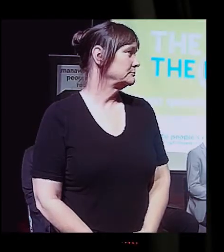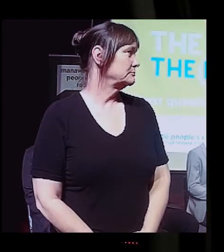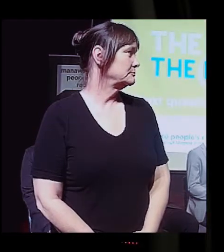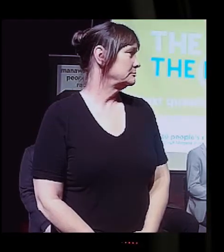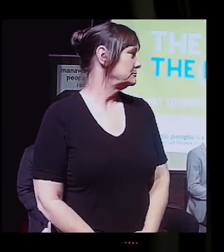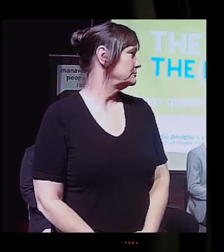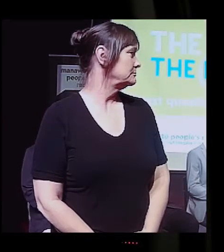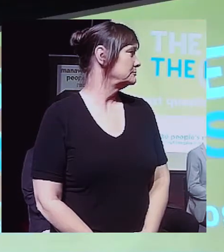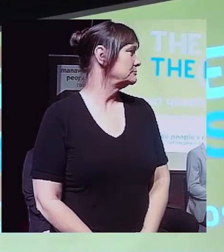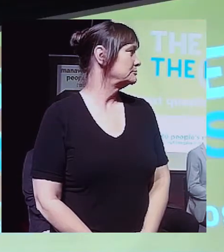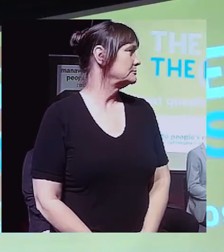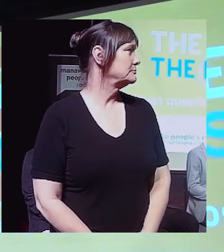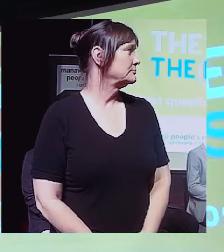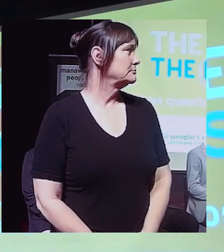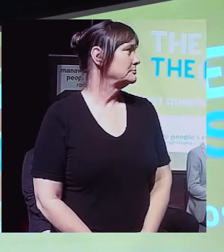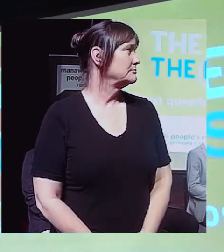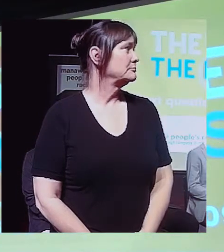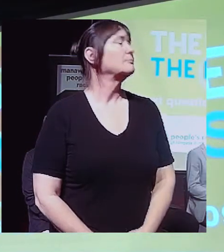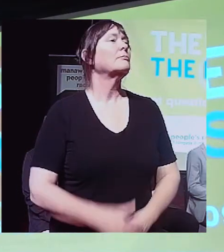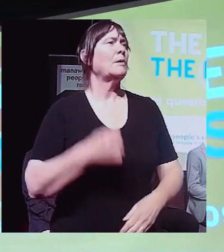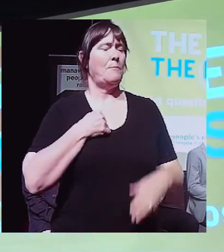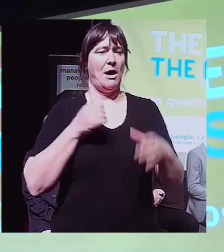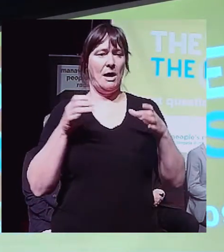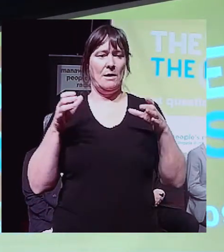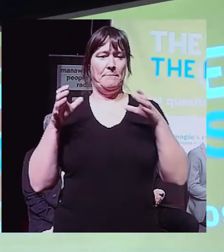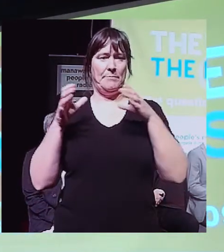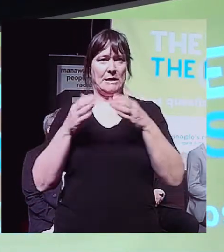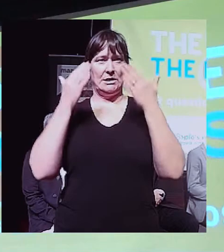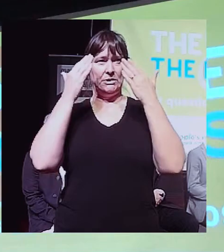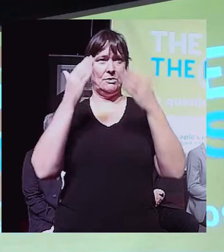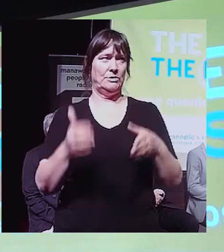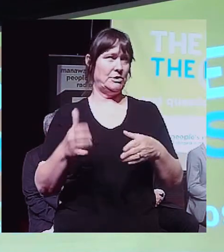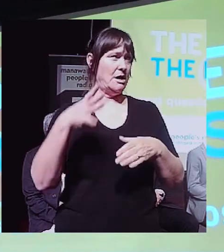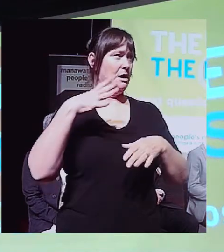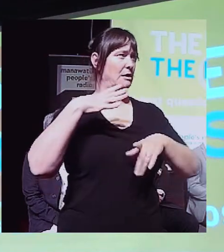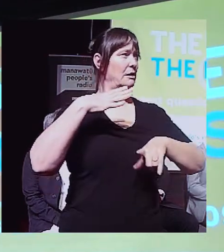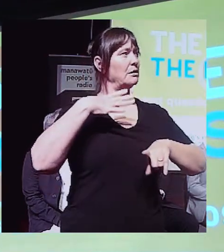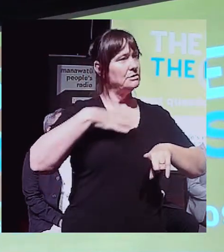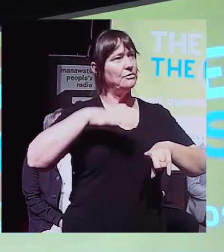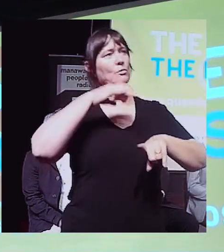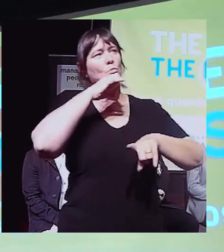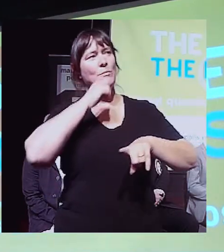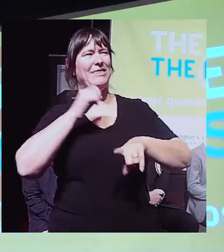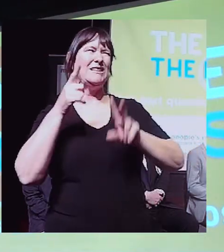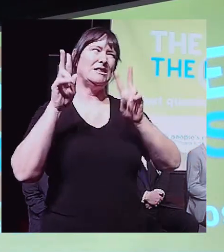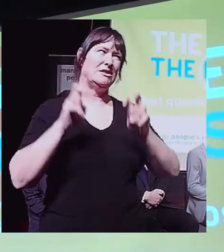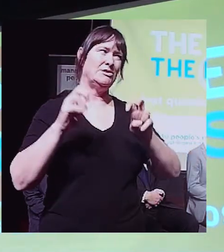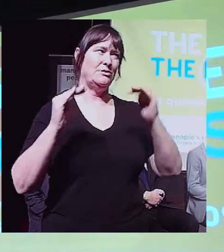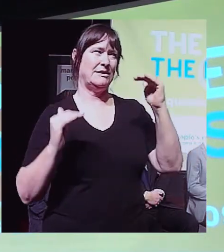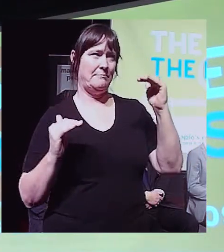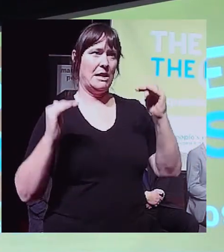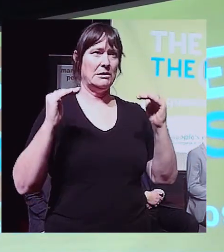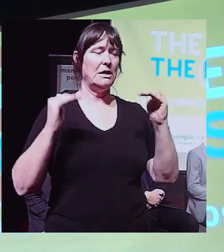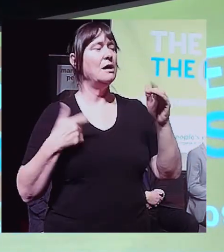Tangiuta Kere. My party acknowledges that gender inequality is an issue, and so one of the targets that we've had